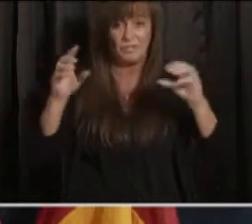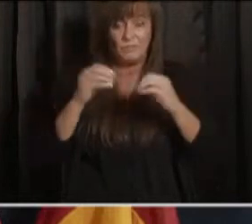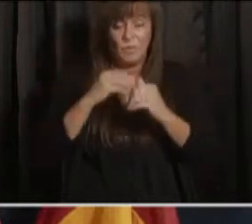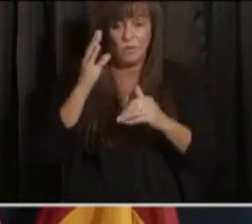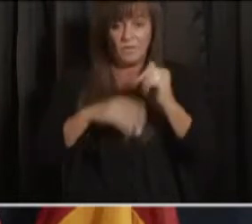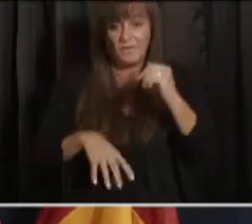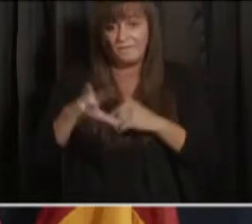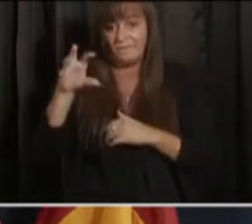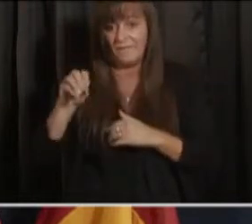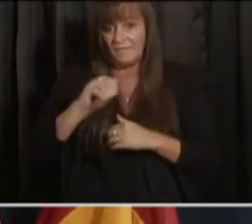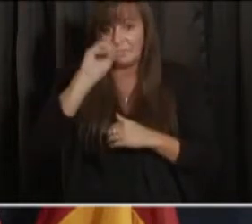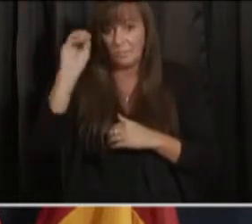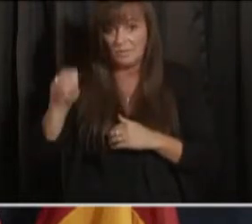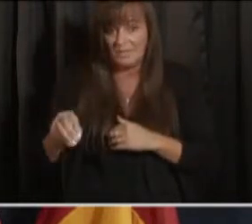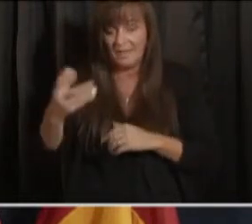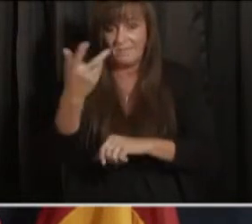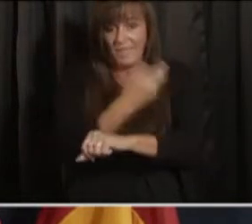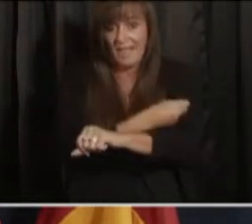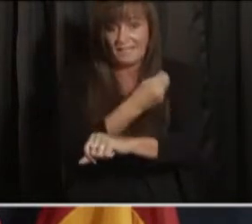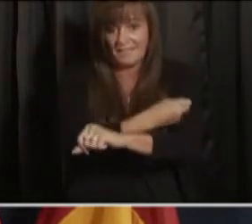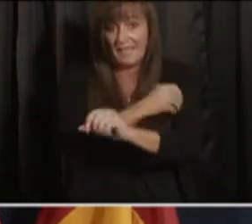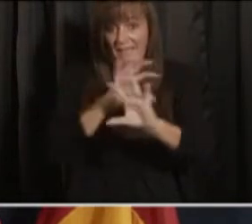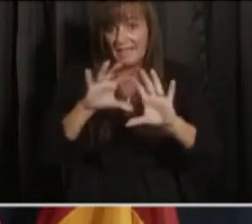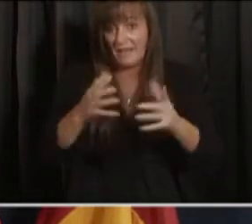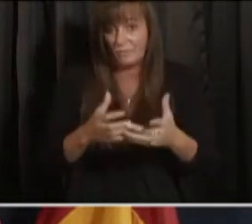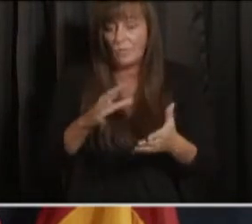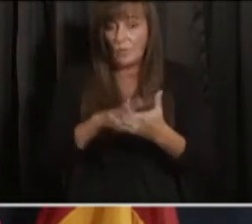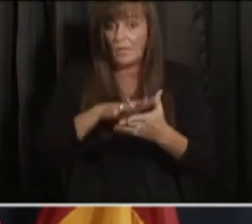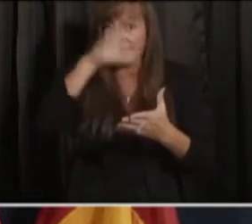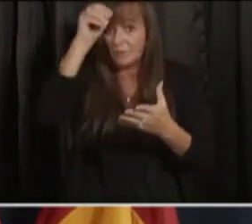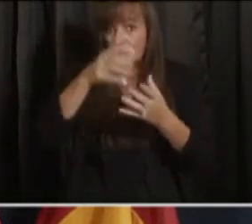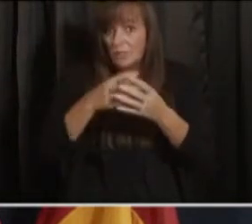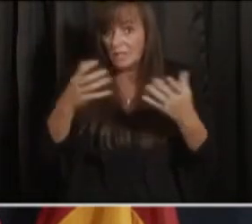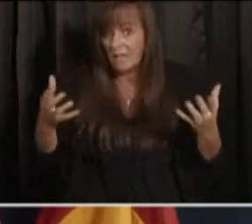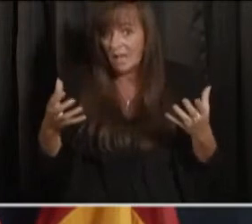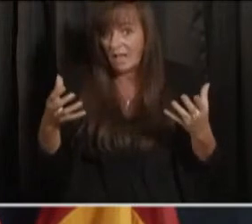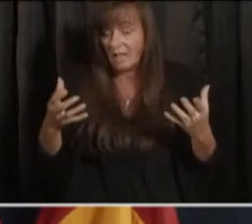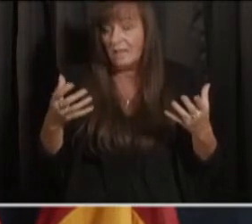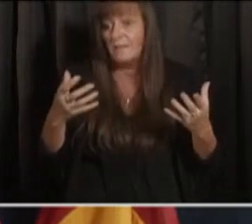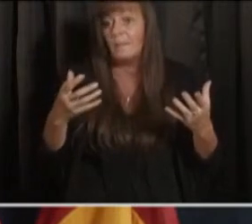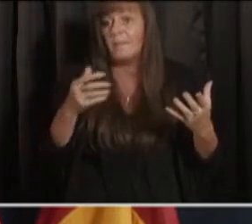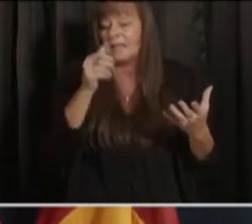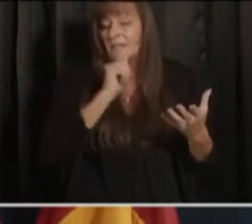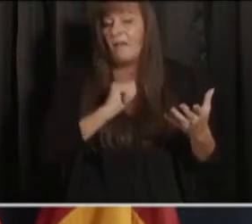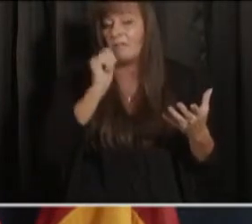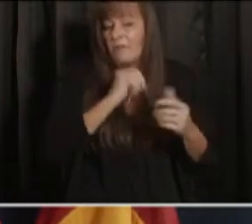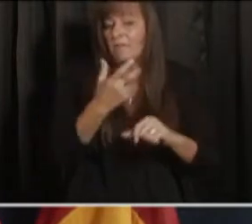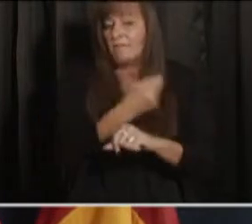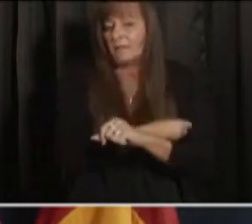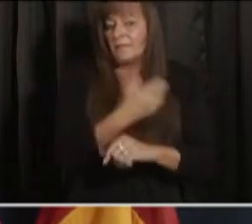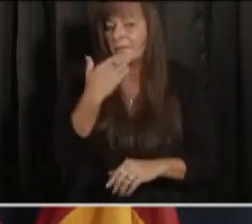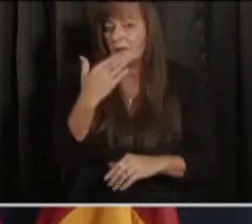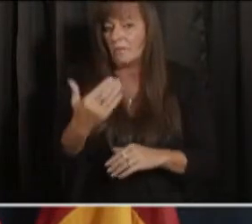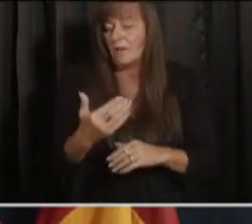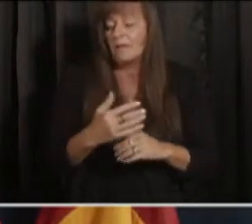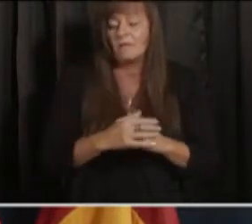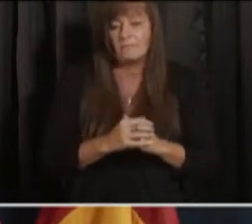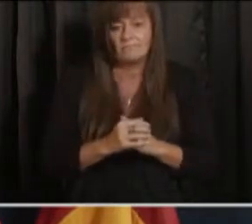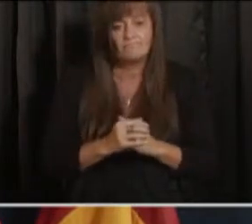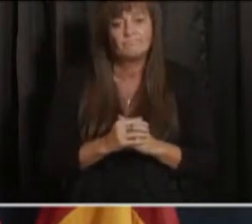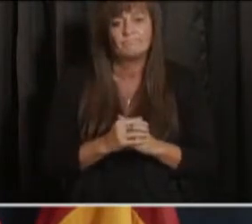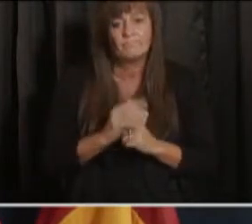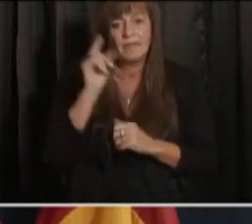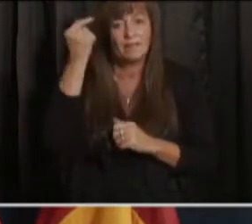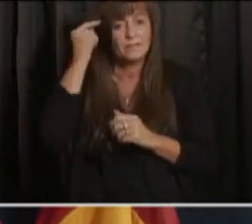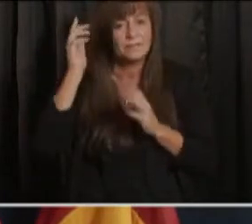kids vaccinated, and we've learned quite a bit. We've learned they tolerate the vaccine quite well, and as